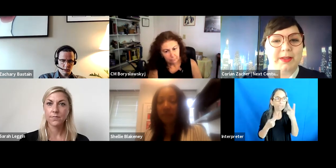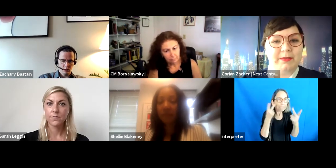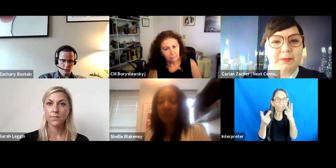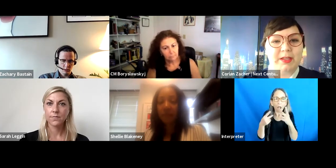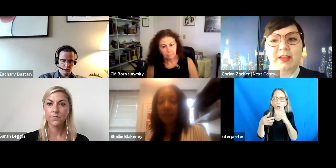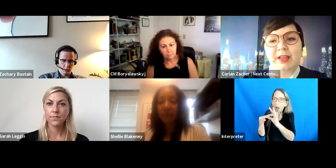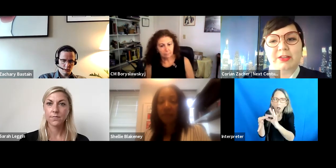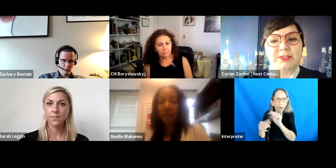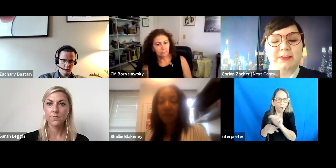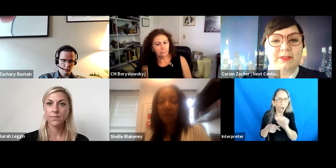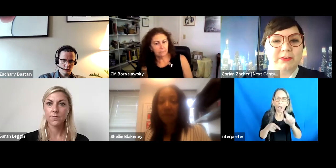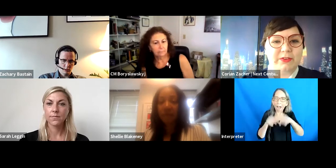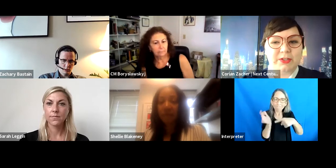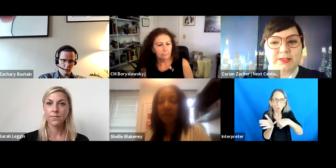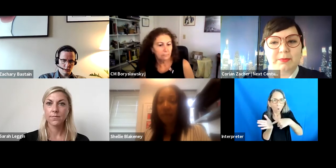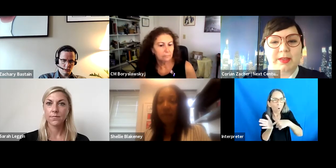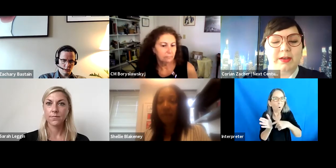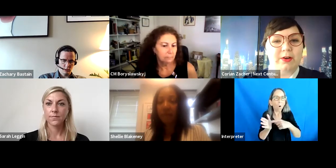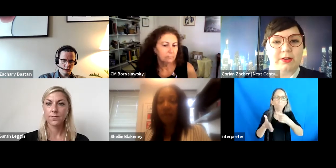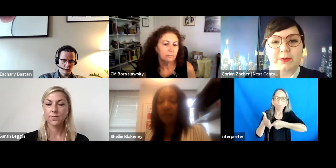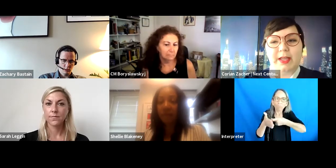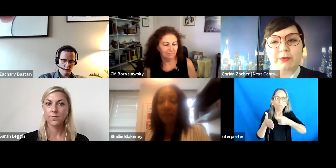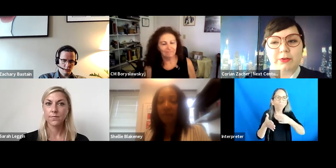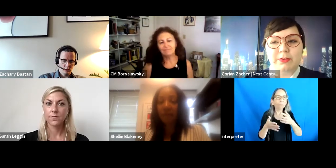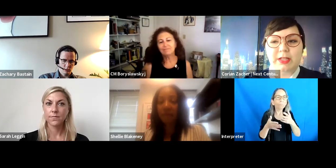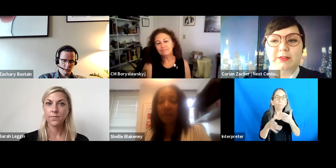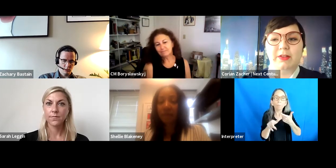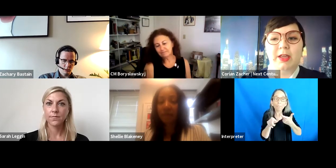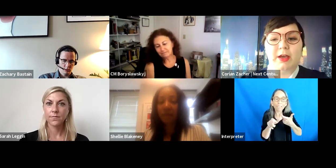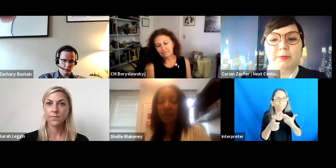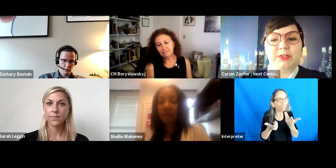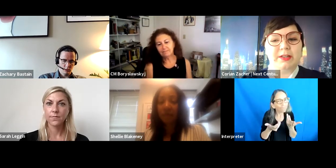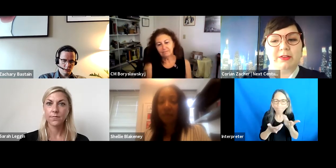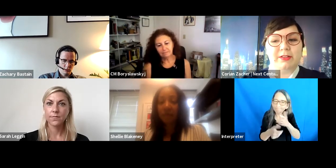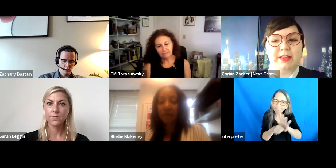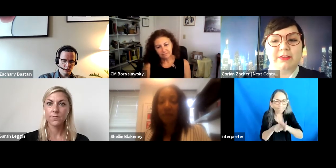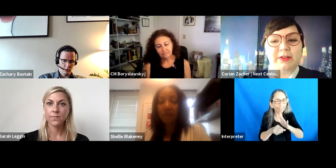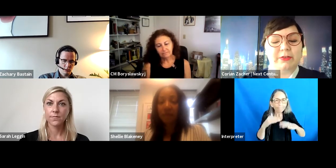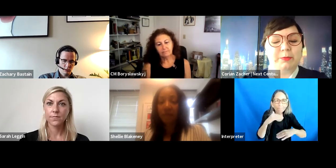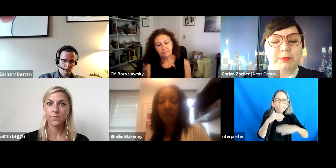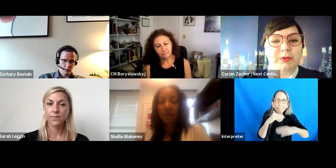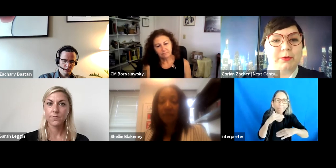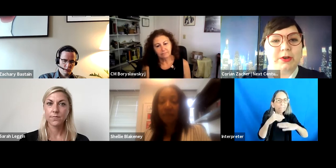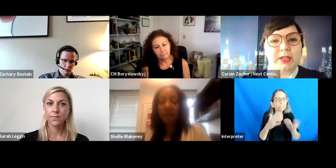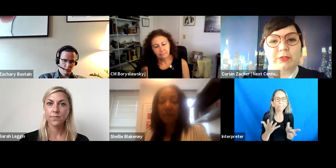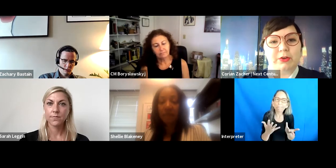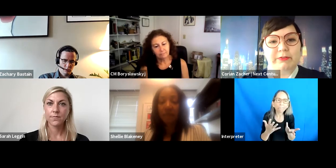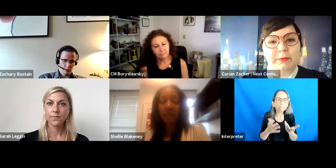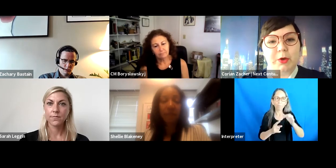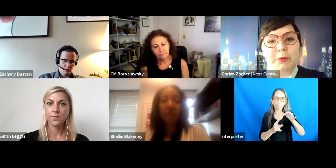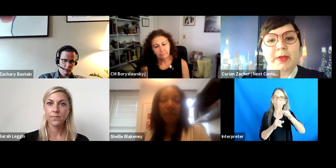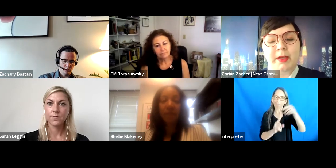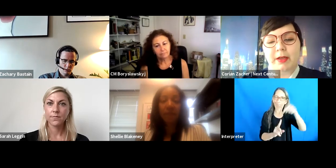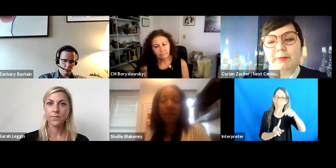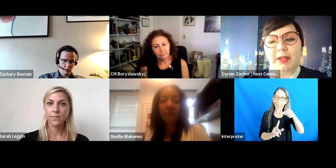minimum broadband speed just isn't sufficient to meet ongoing household needs, particularly as several people are working and learning